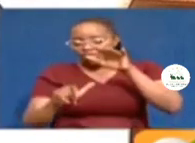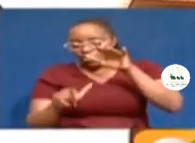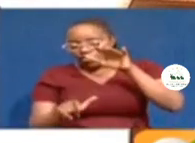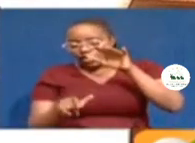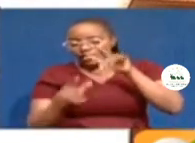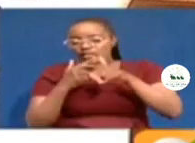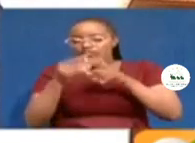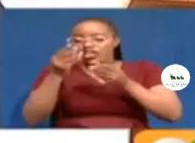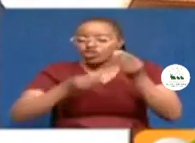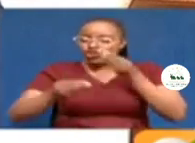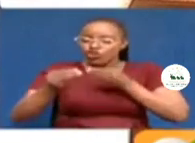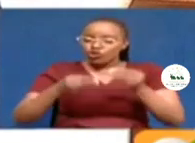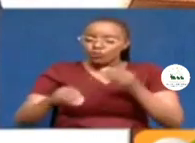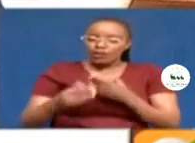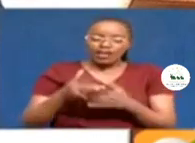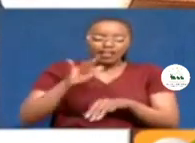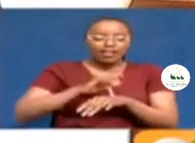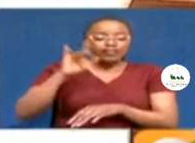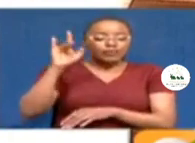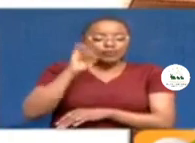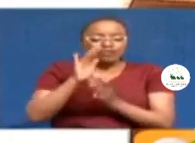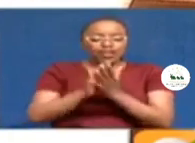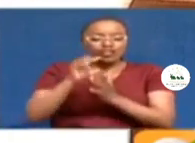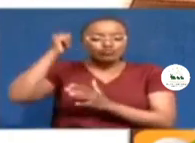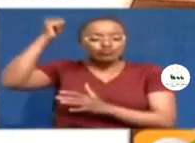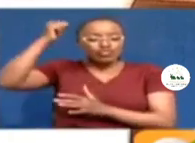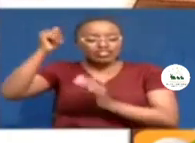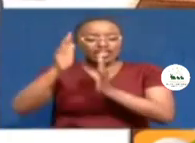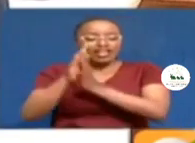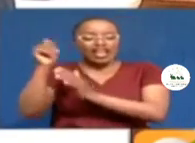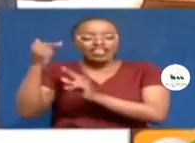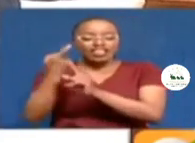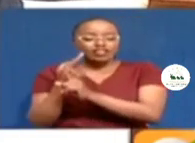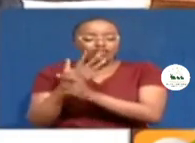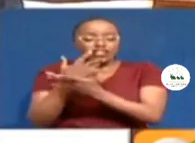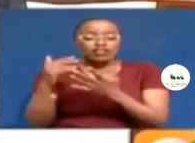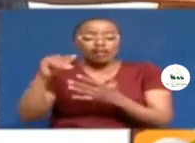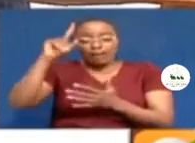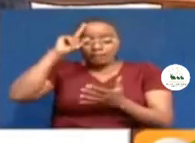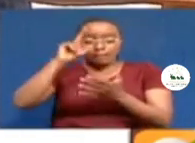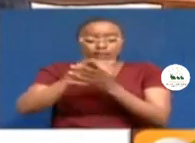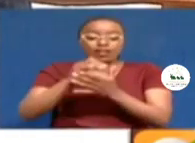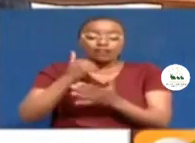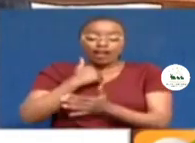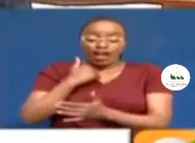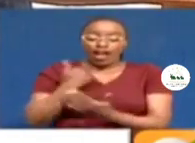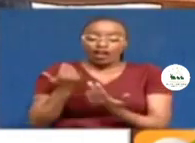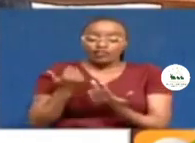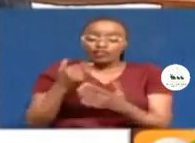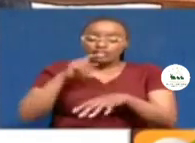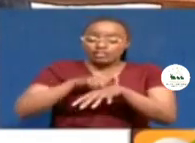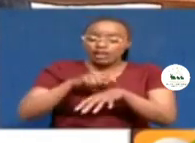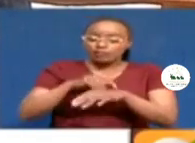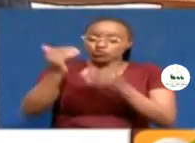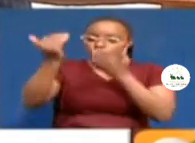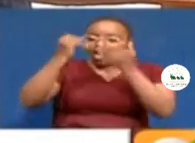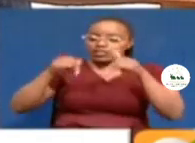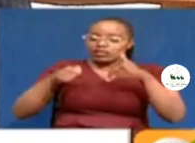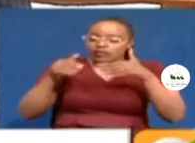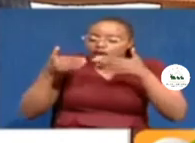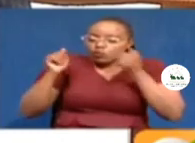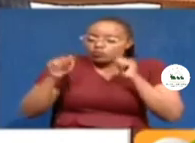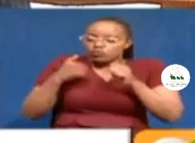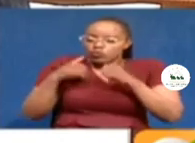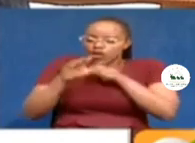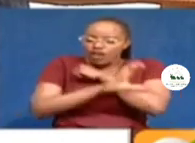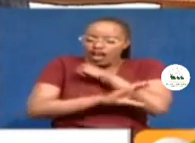weight economically, politically, and otherwise. And I believe that we'll have occasion to ask ourselves, how can you